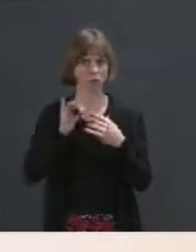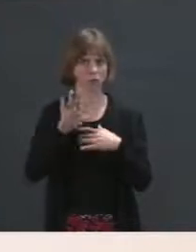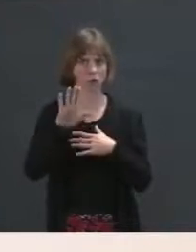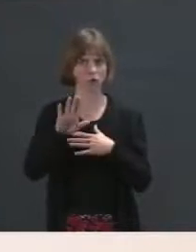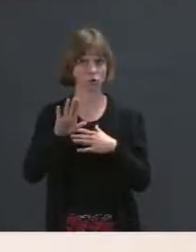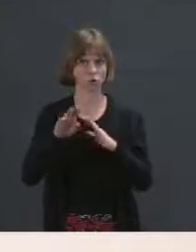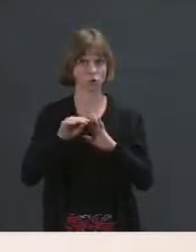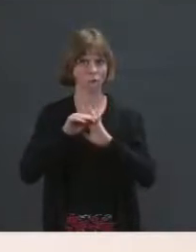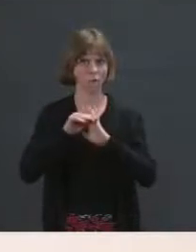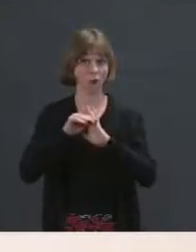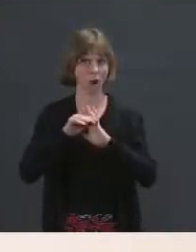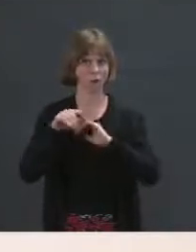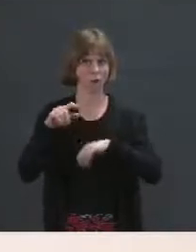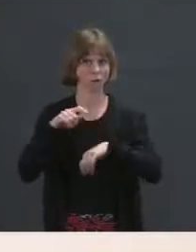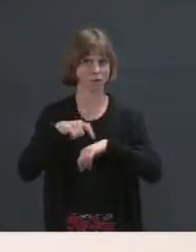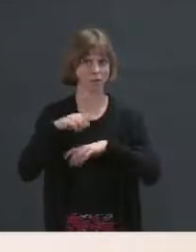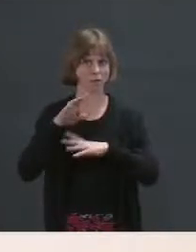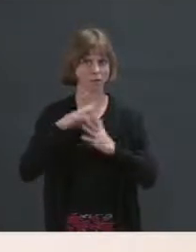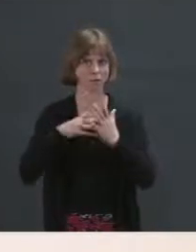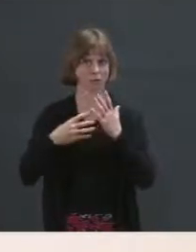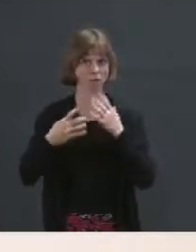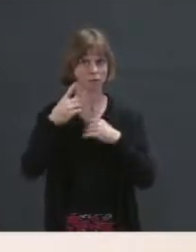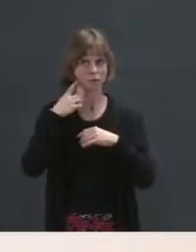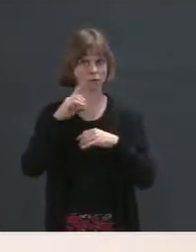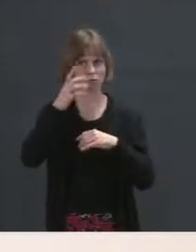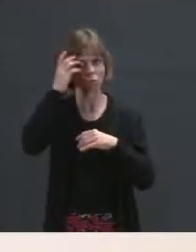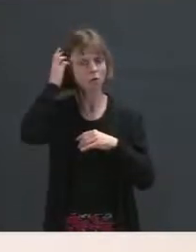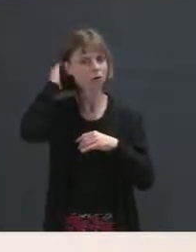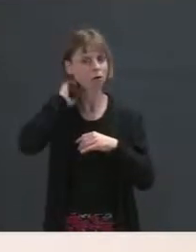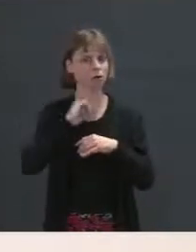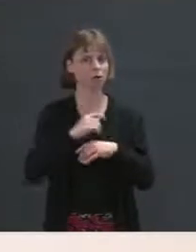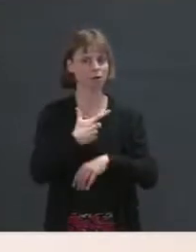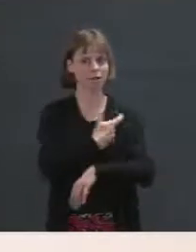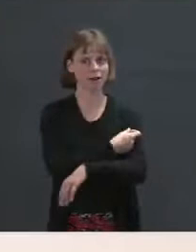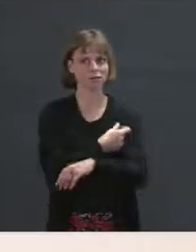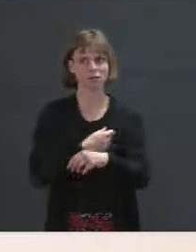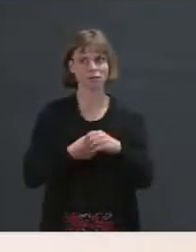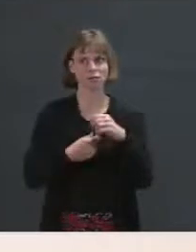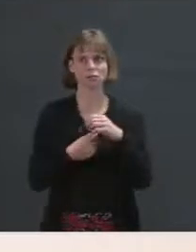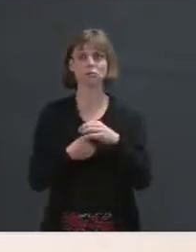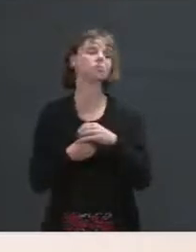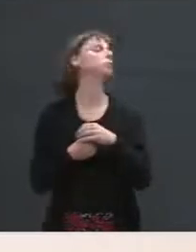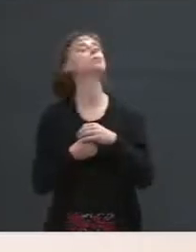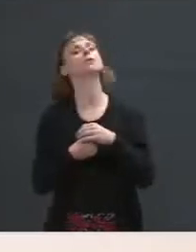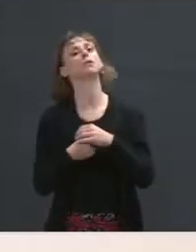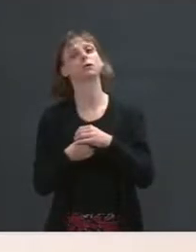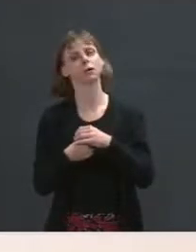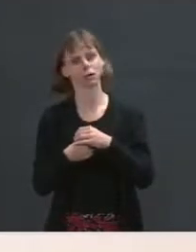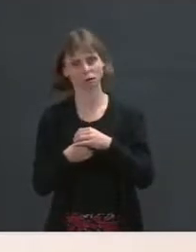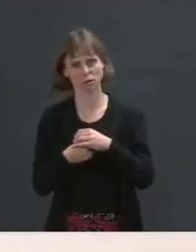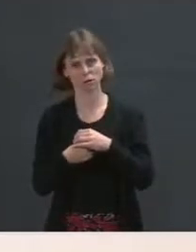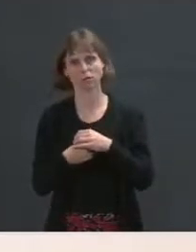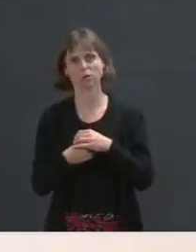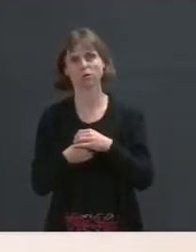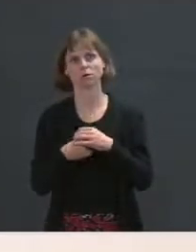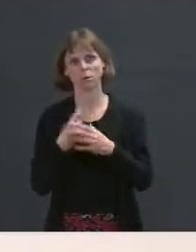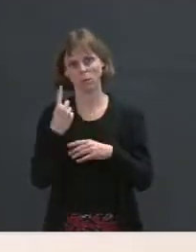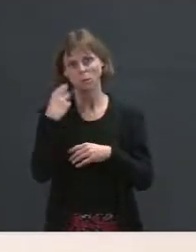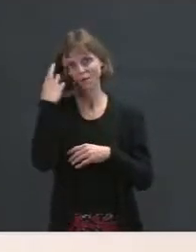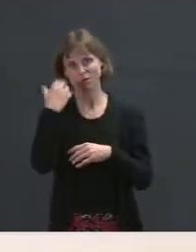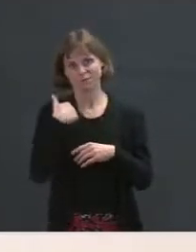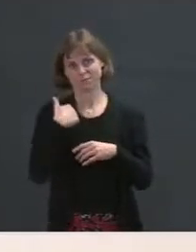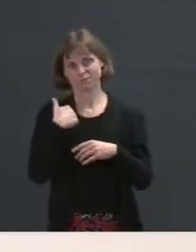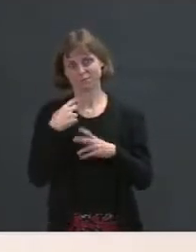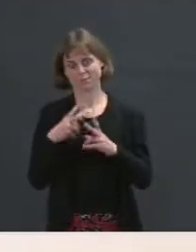on a timetable for return to normalcy and your vaccination campaign? Sure. Well, one of the reasons we've been quite careful, or I have tried to